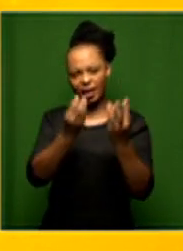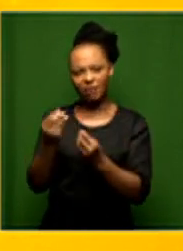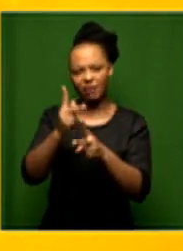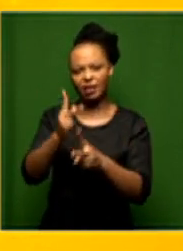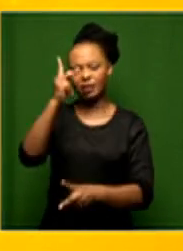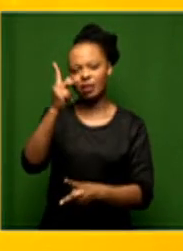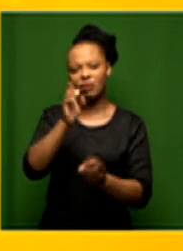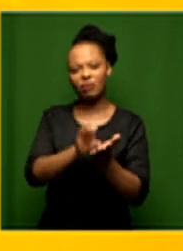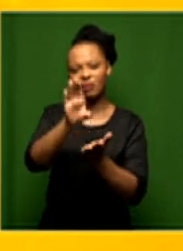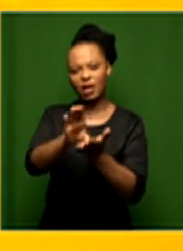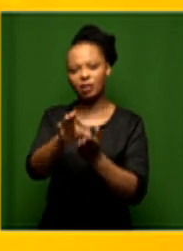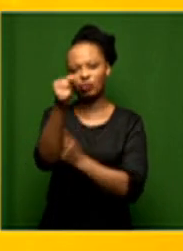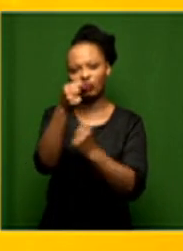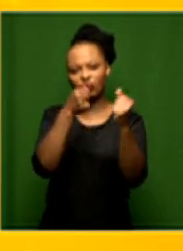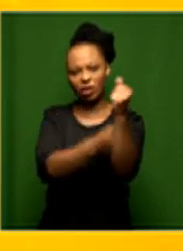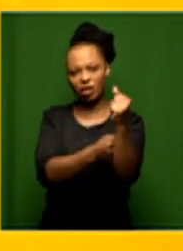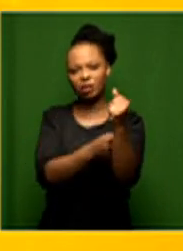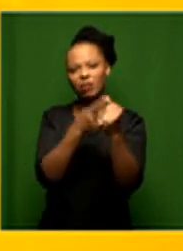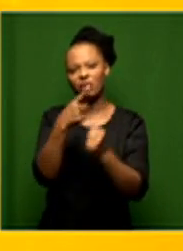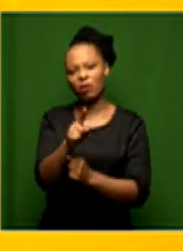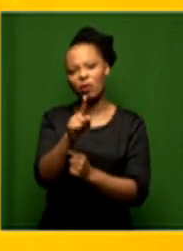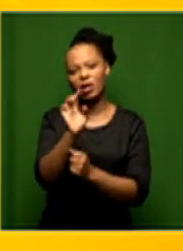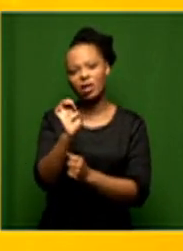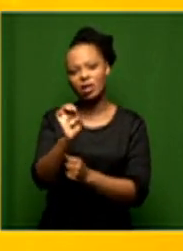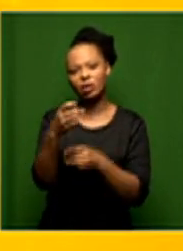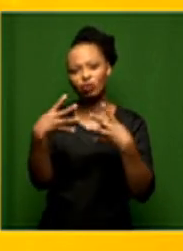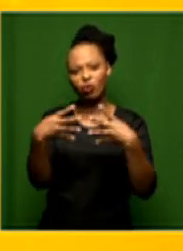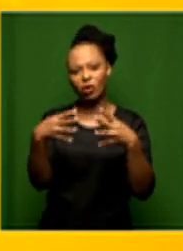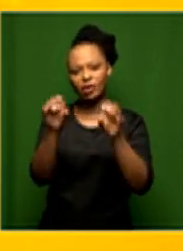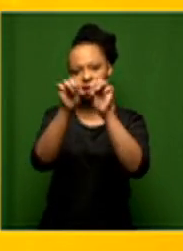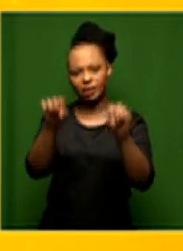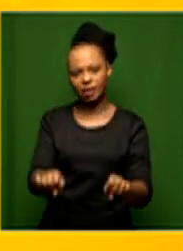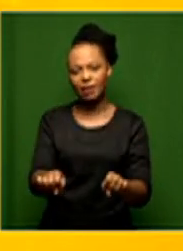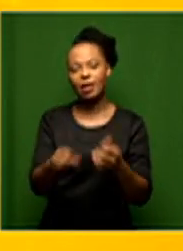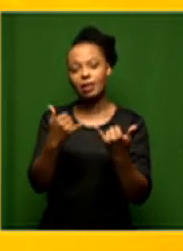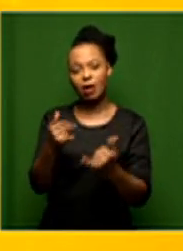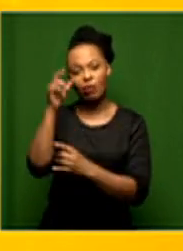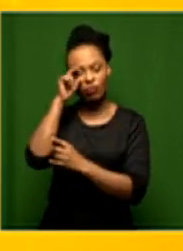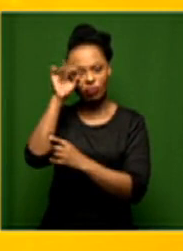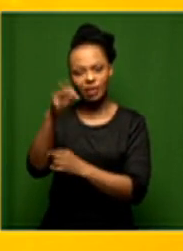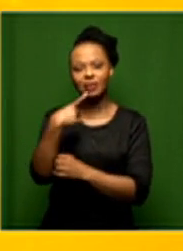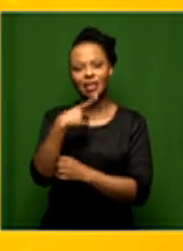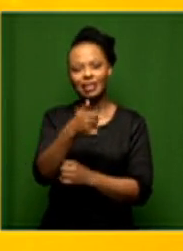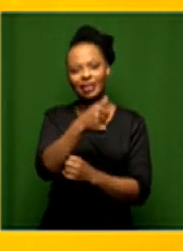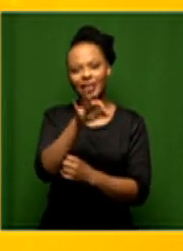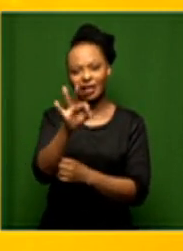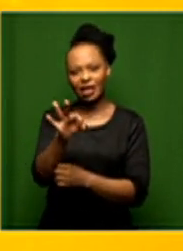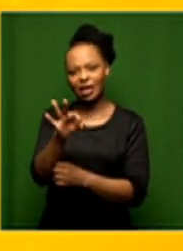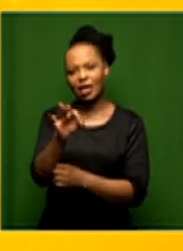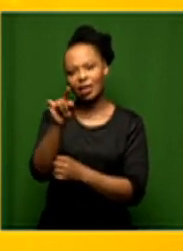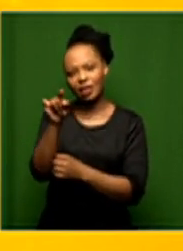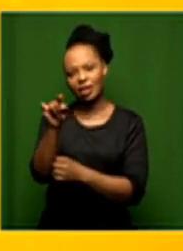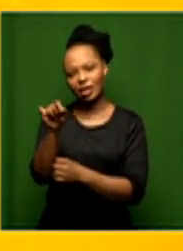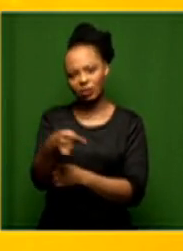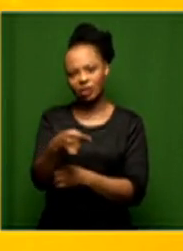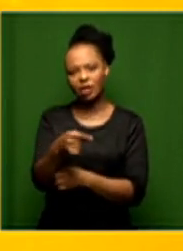finalisation of the funding and tariff structure for the e-tolling system. Mbalula said they plan to scrap more than 63,000